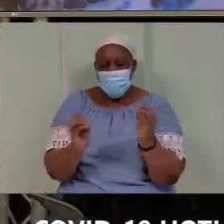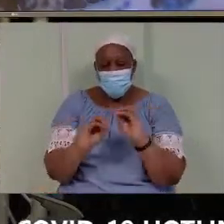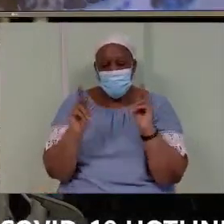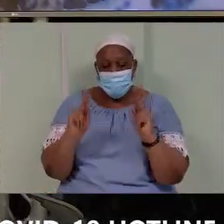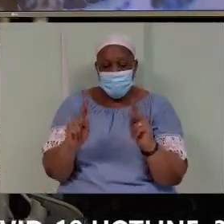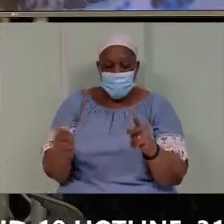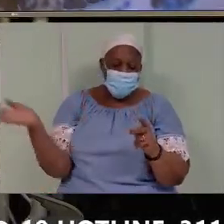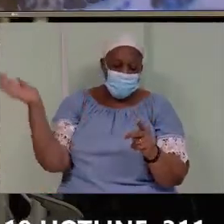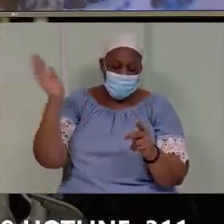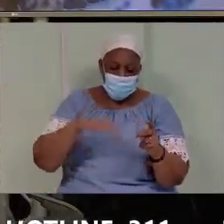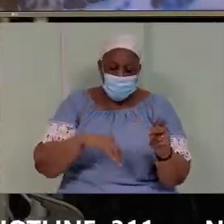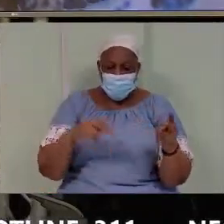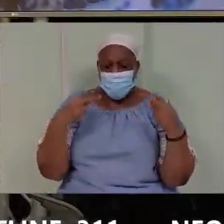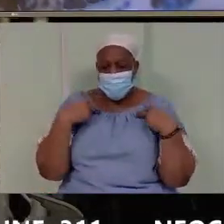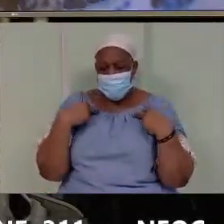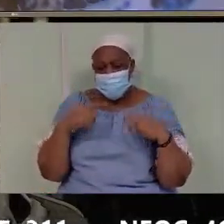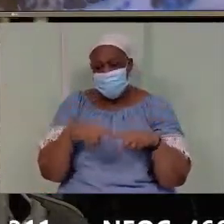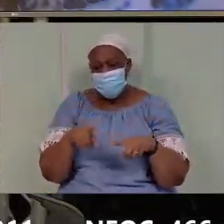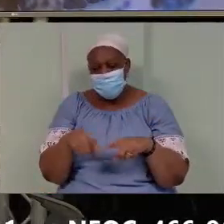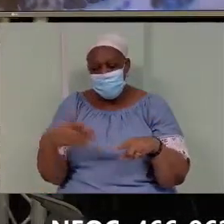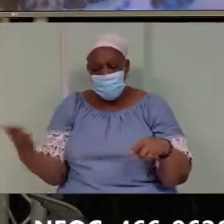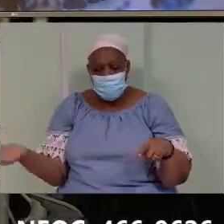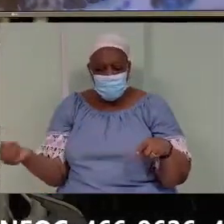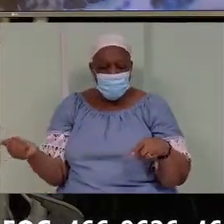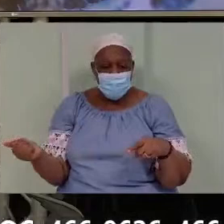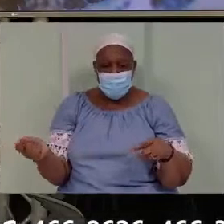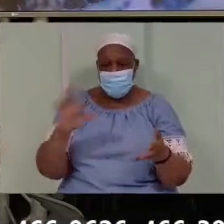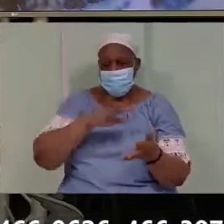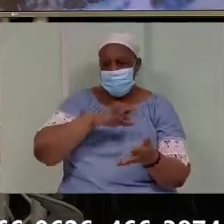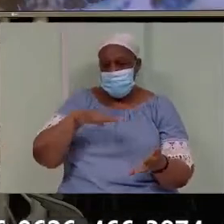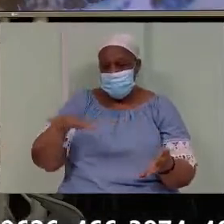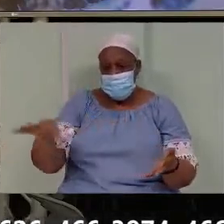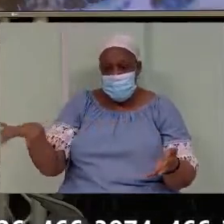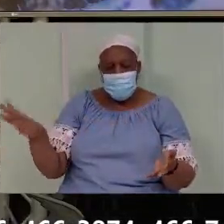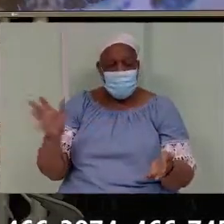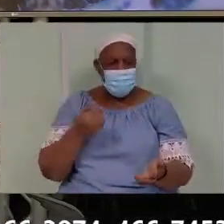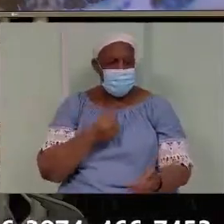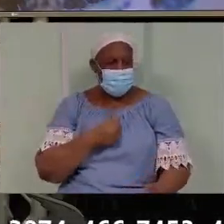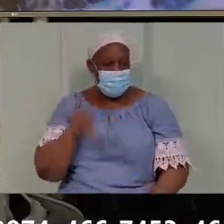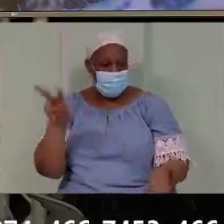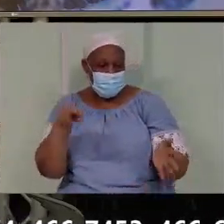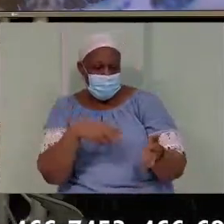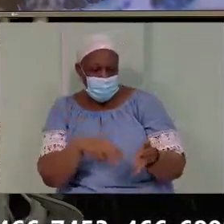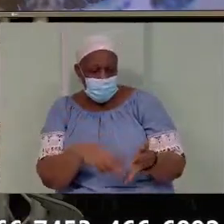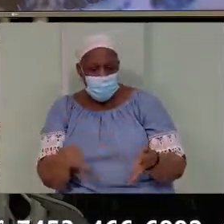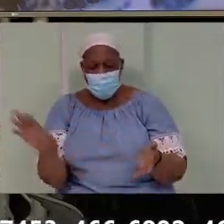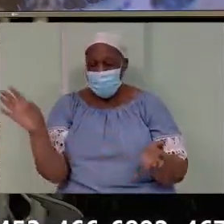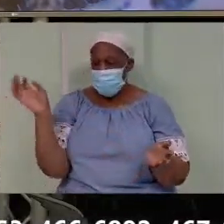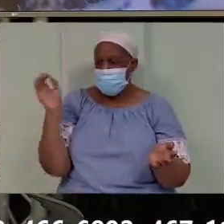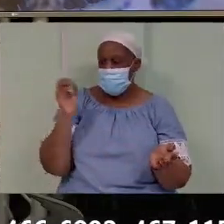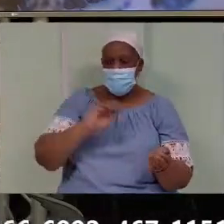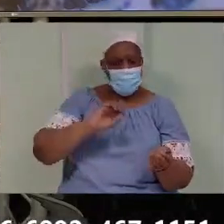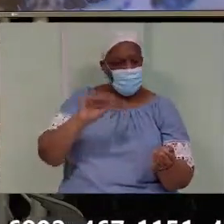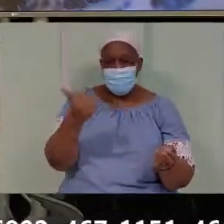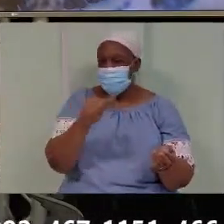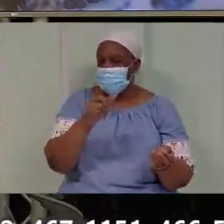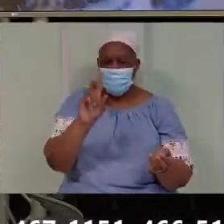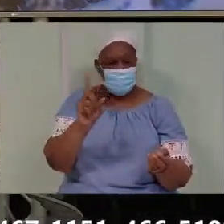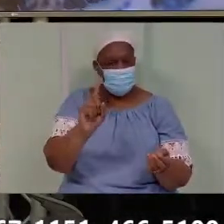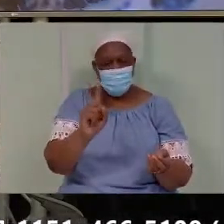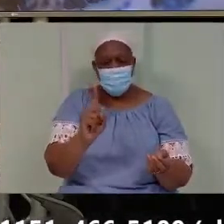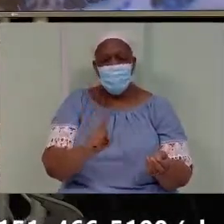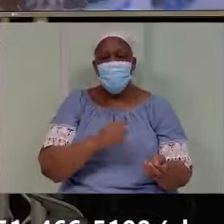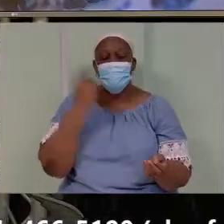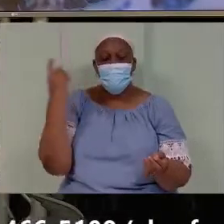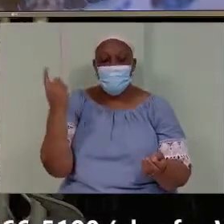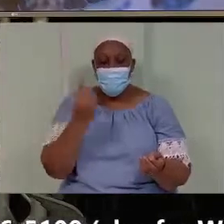activities will be approved. We want the focus to be completely or mostly on academic, the students